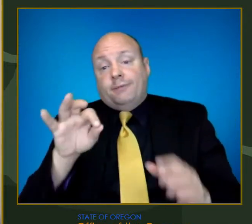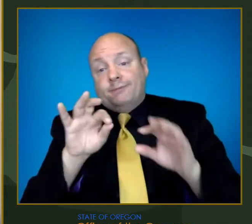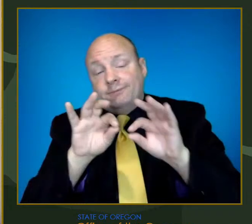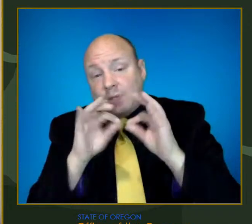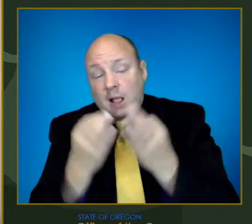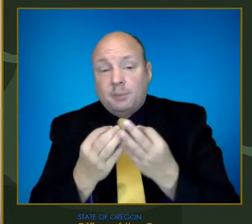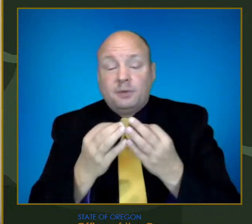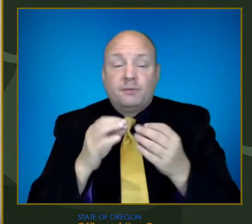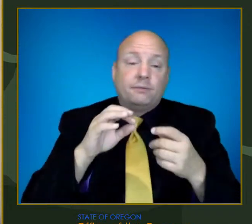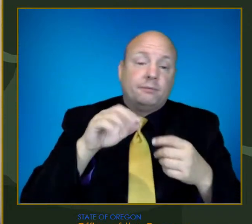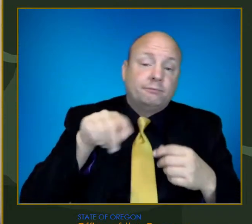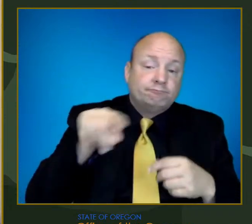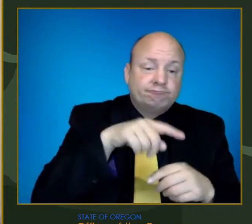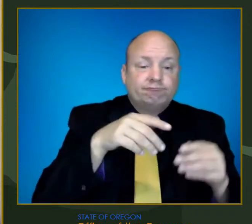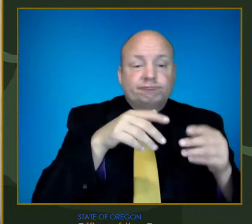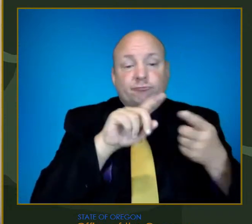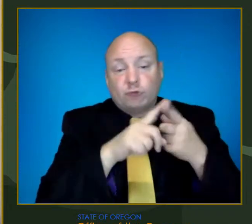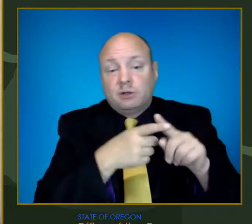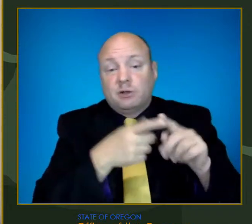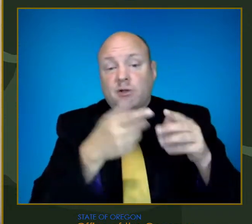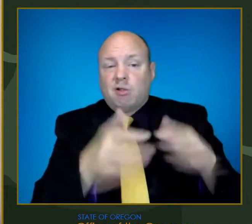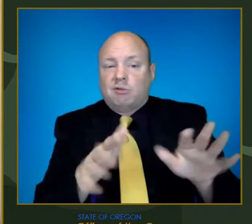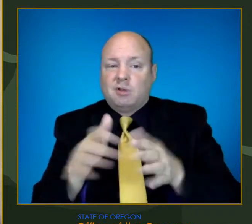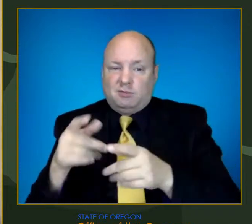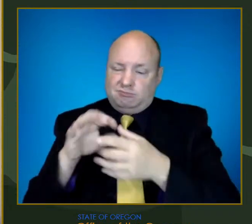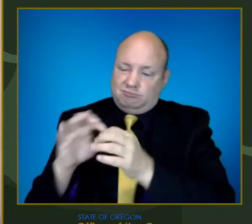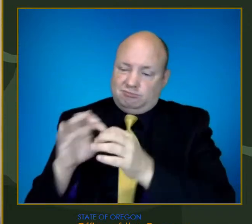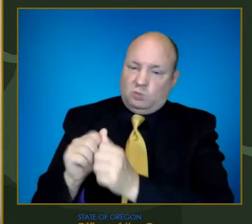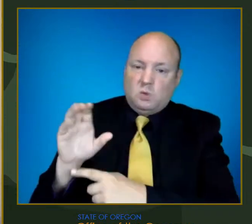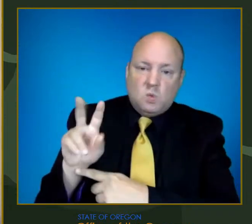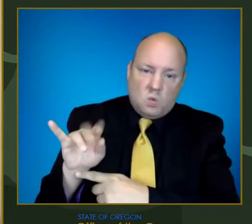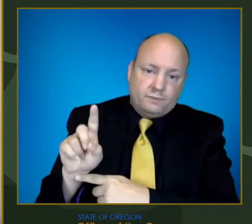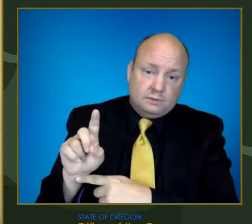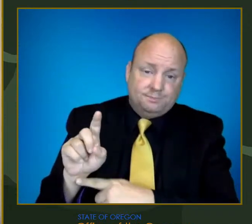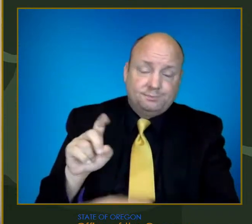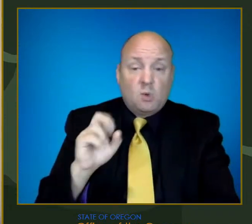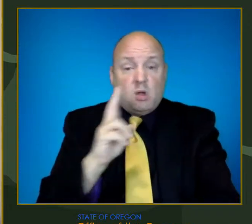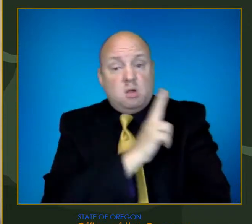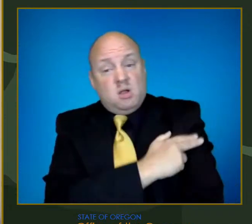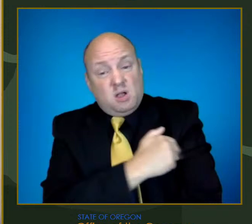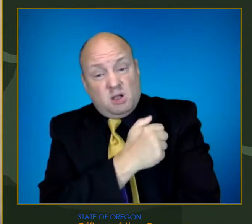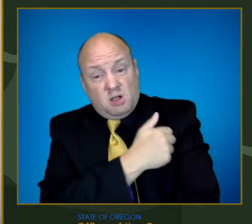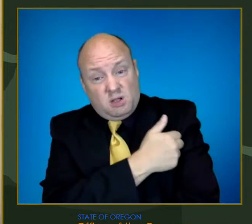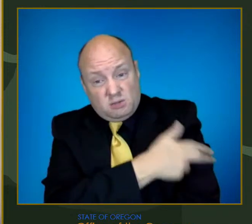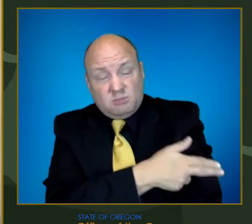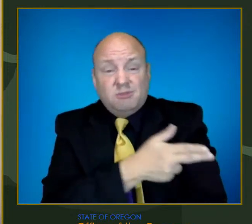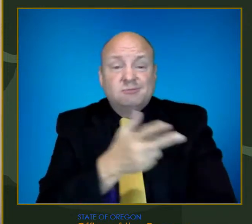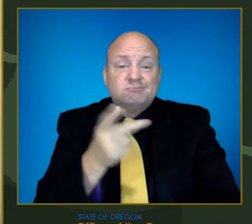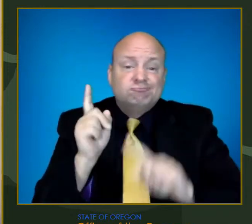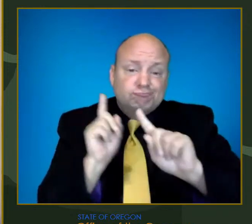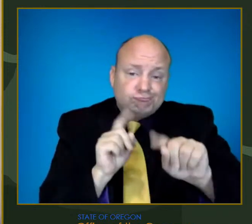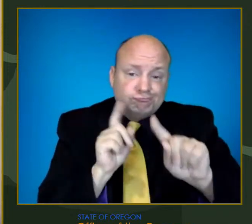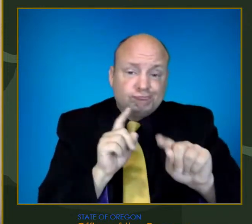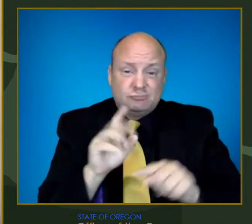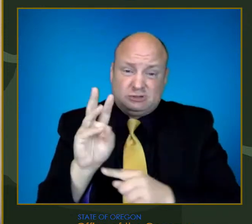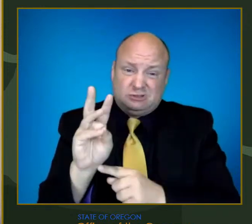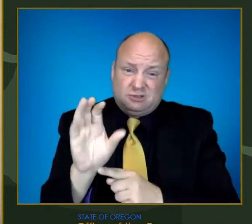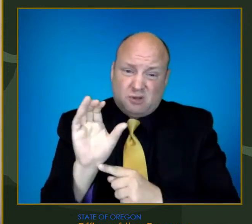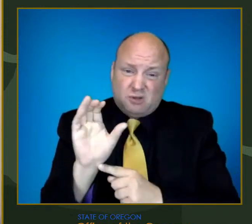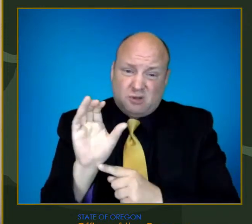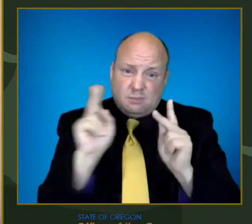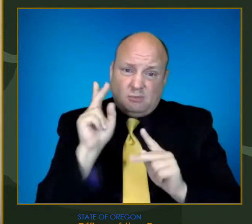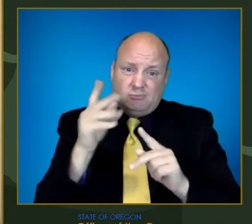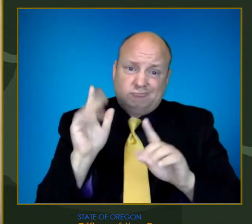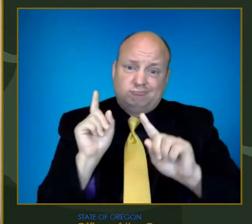The 635 new hospitalizations reported August 10th set what was then a pandemic record. We have